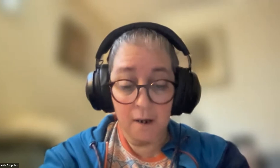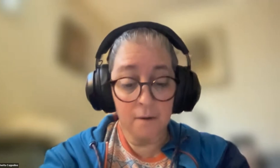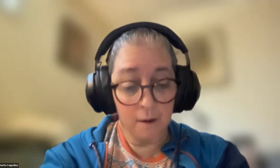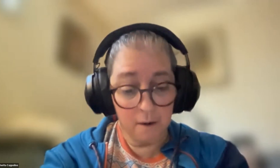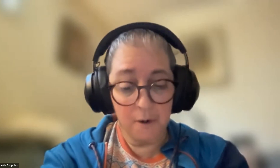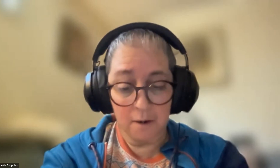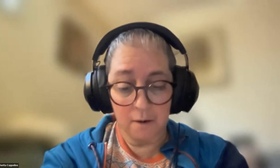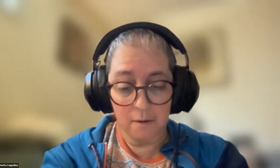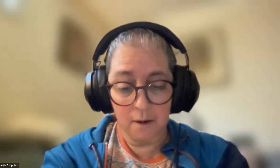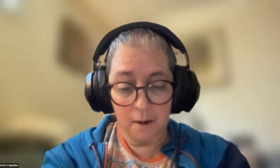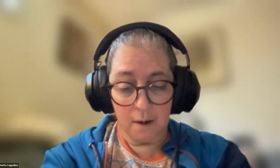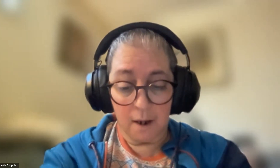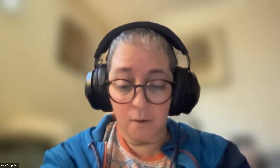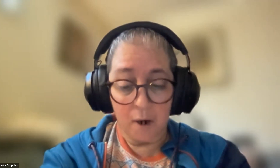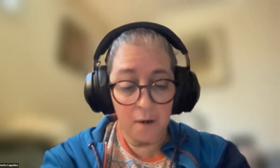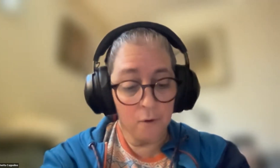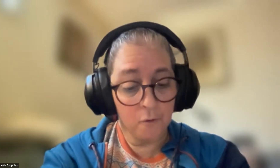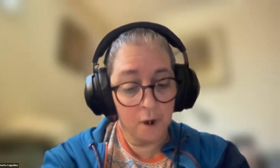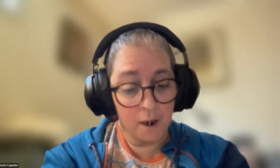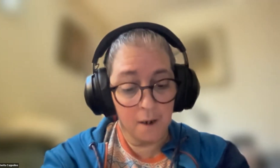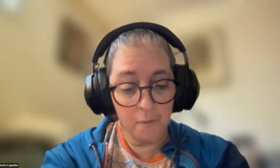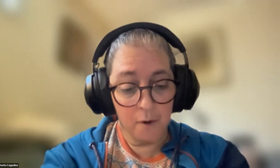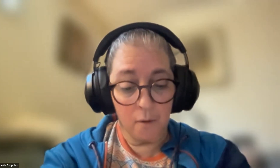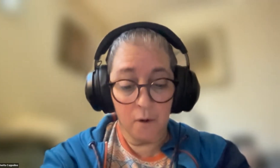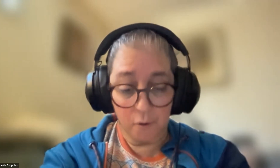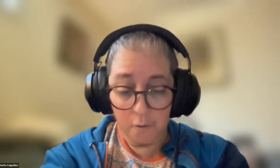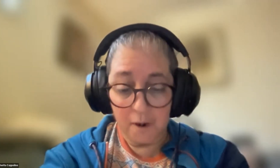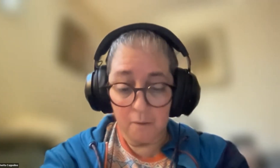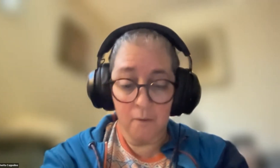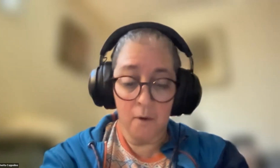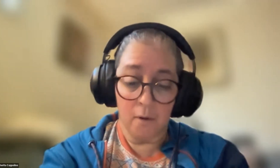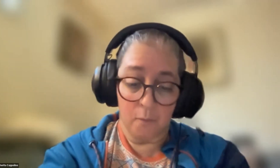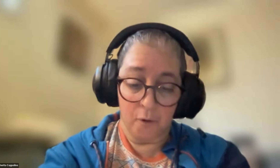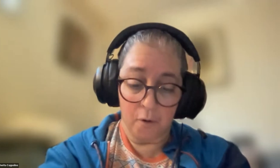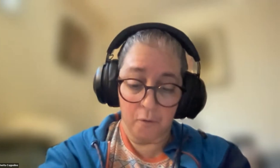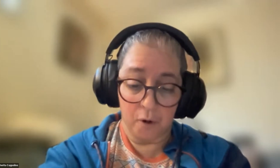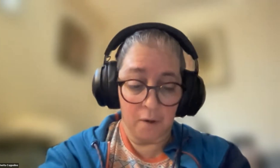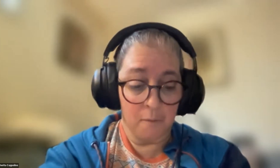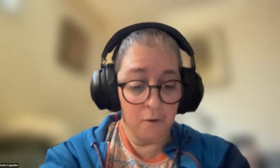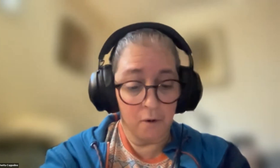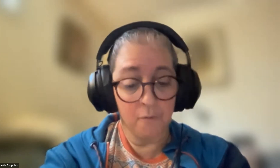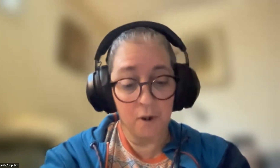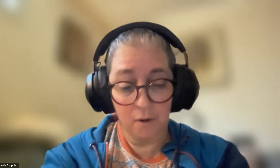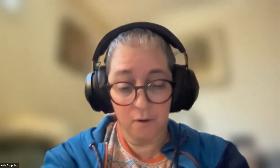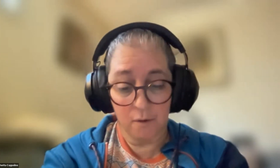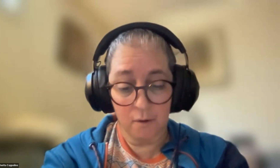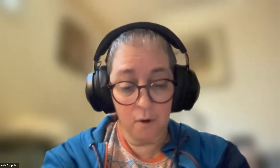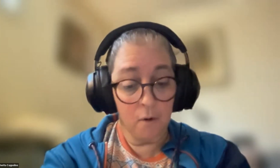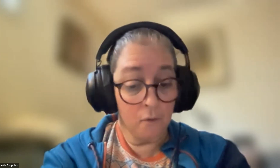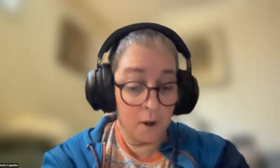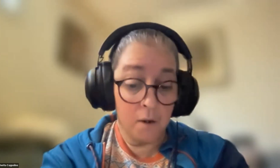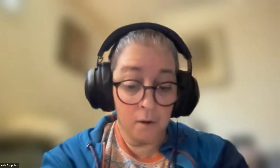has found independence and a way to strive while still being supported through his mental health